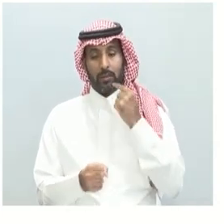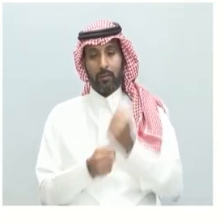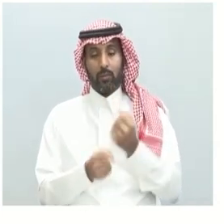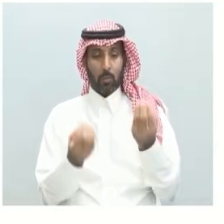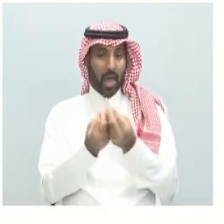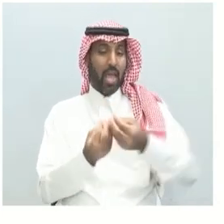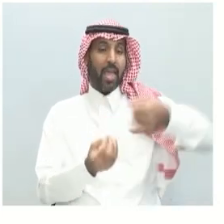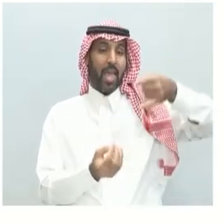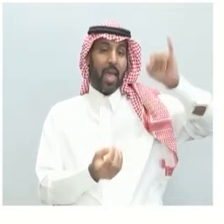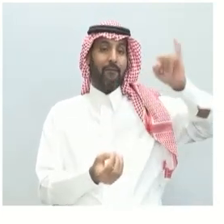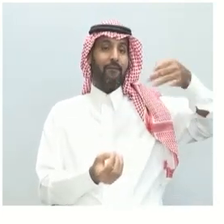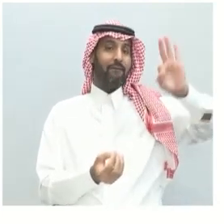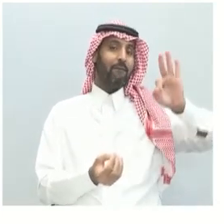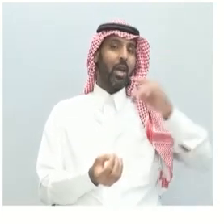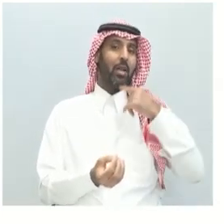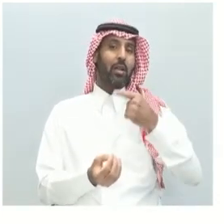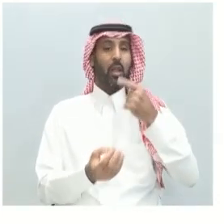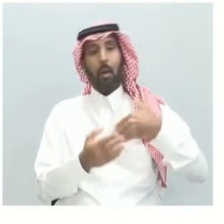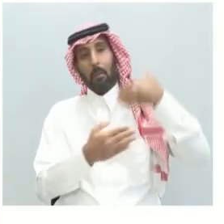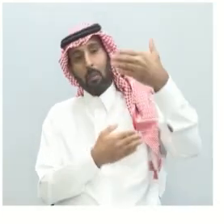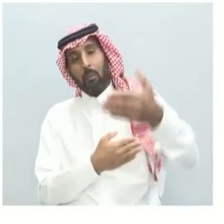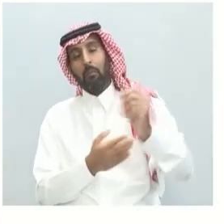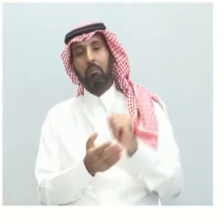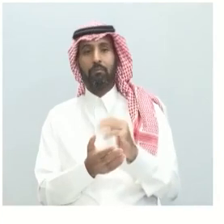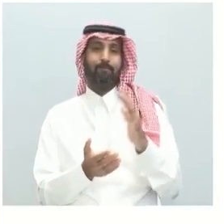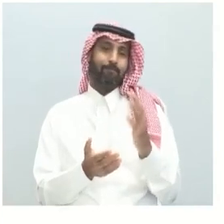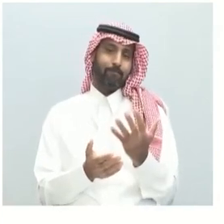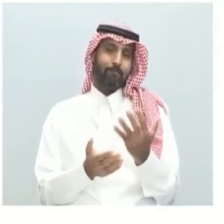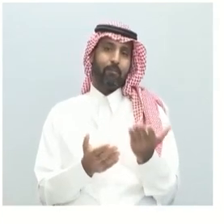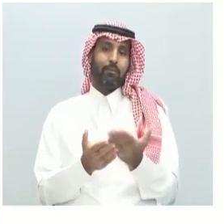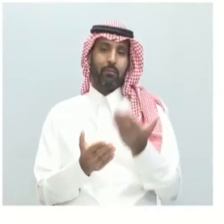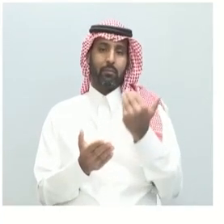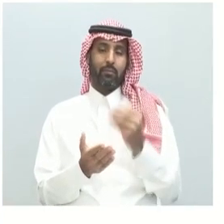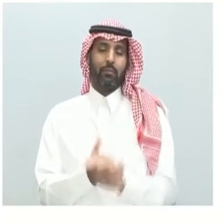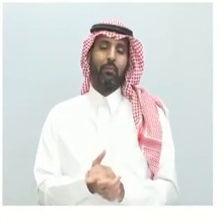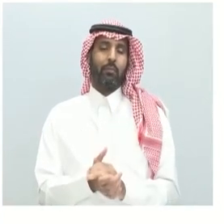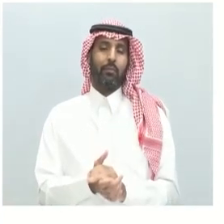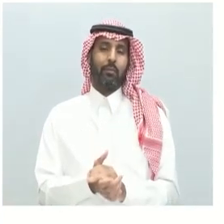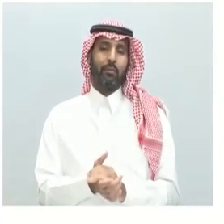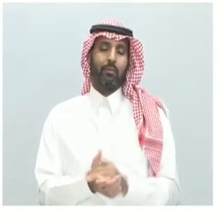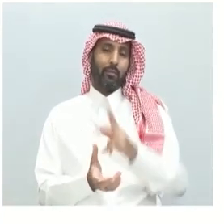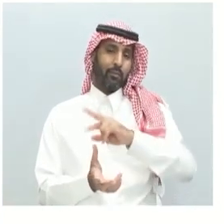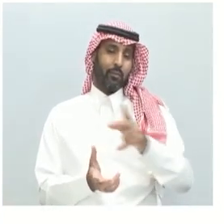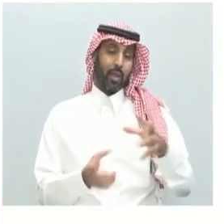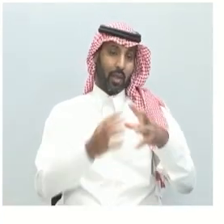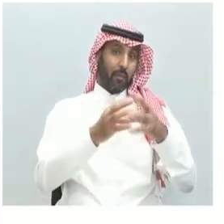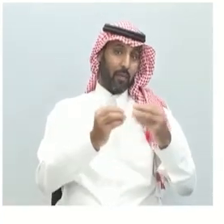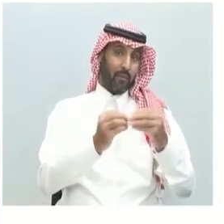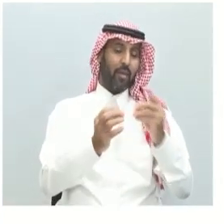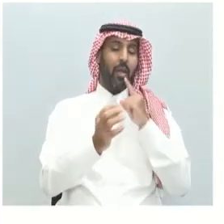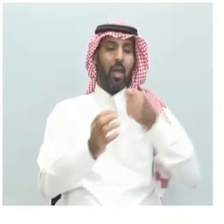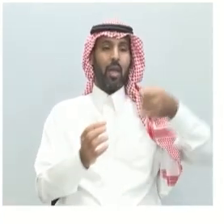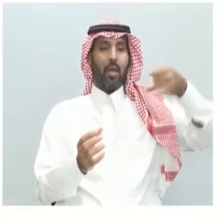clause, even though we are talking about the future, of course, this is mentioned before. There is a difference in meaning between an